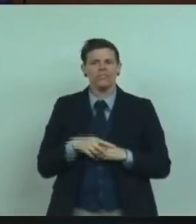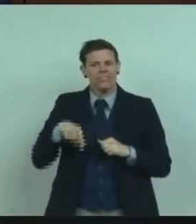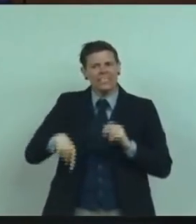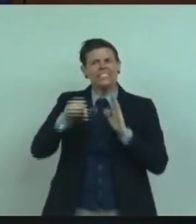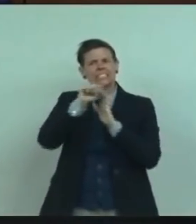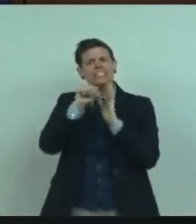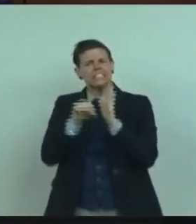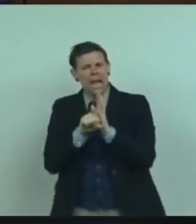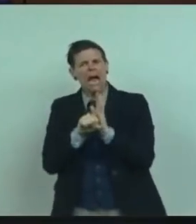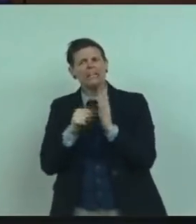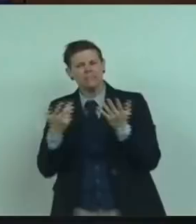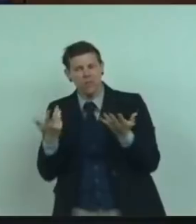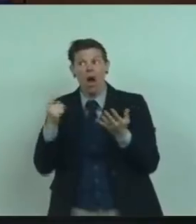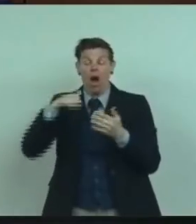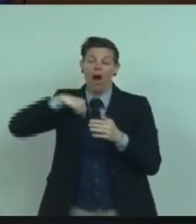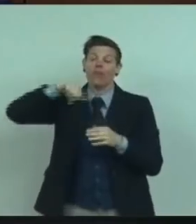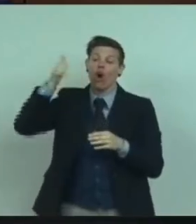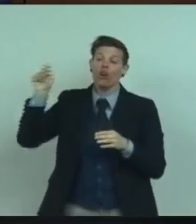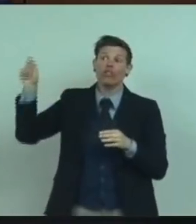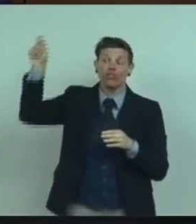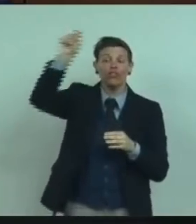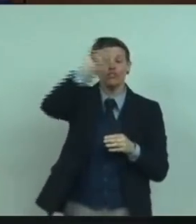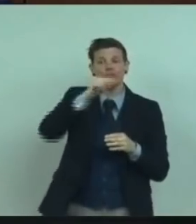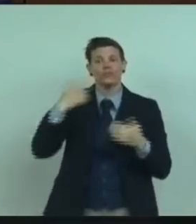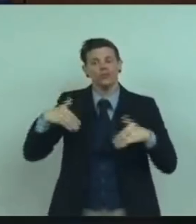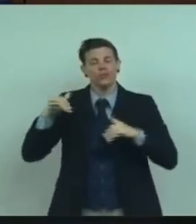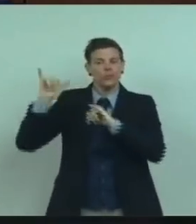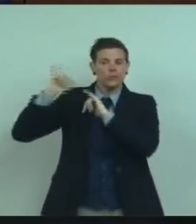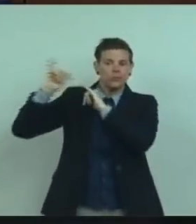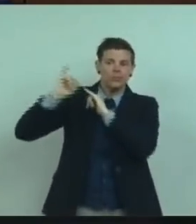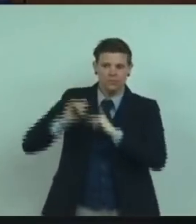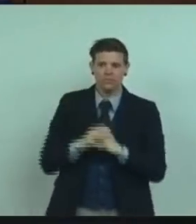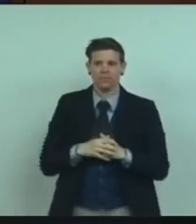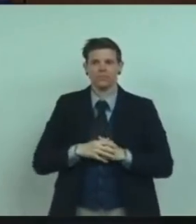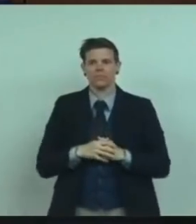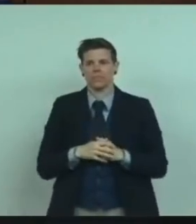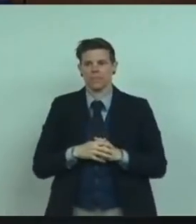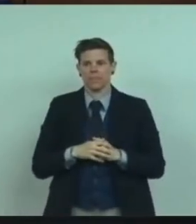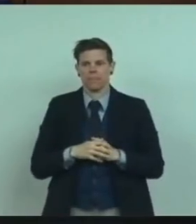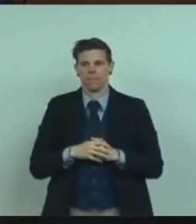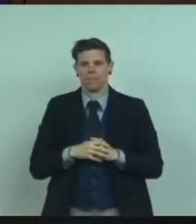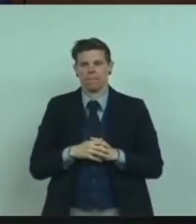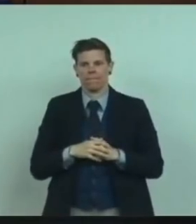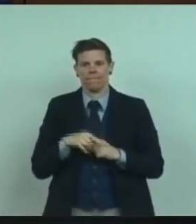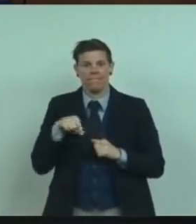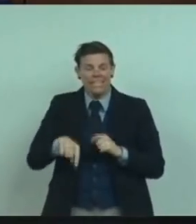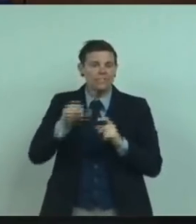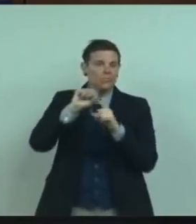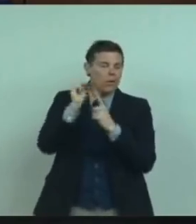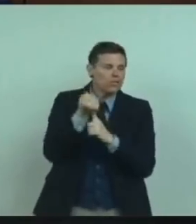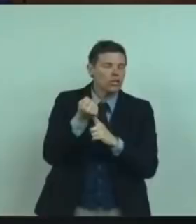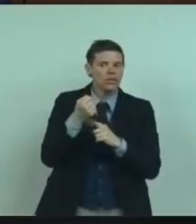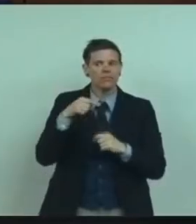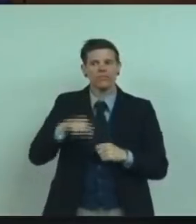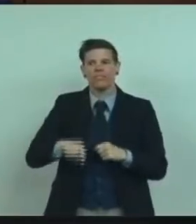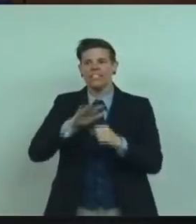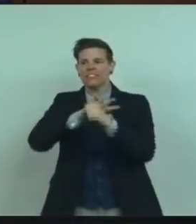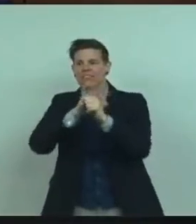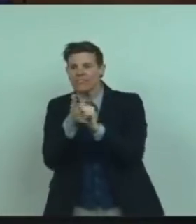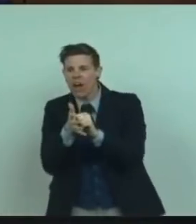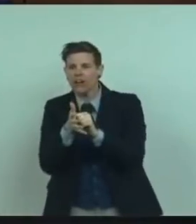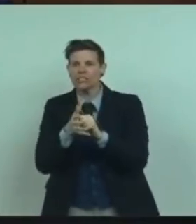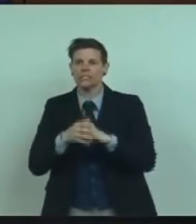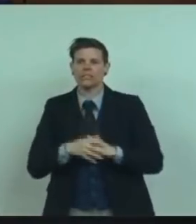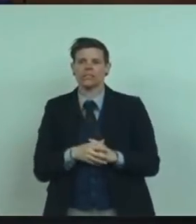every state in the nation of this terrible virus. And so while I appreciate